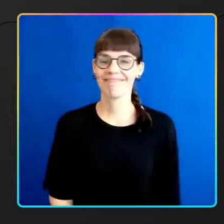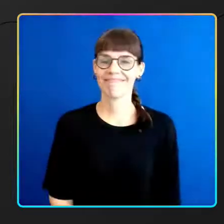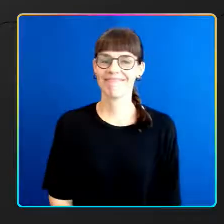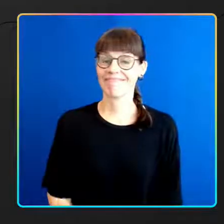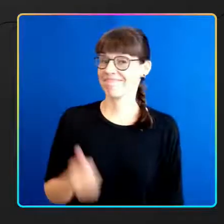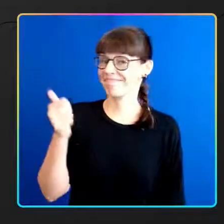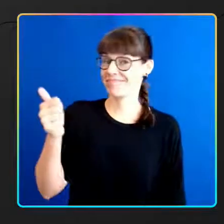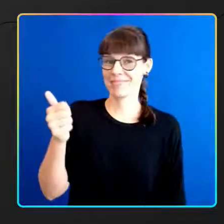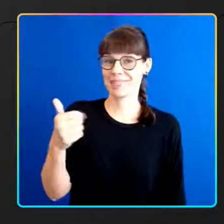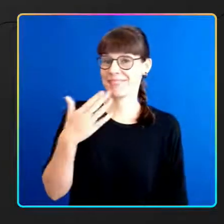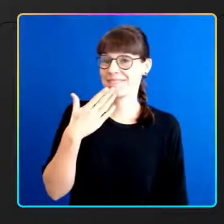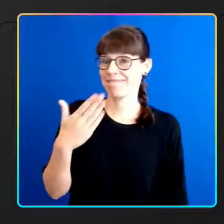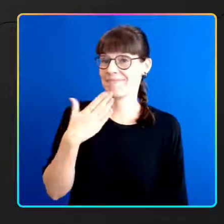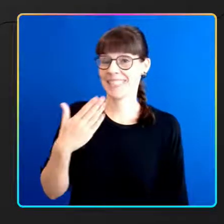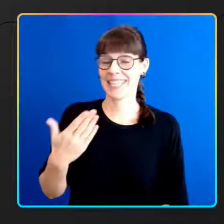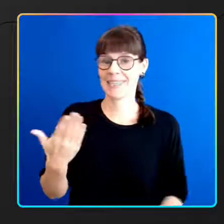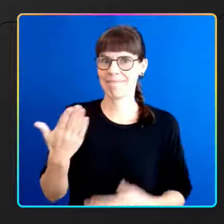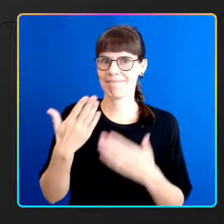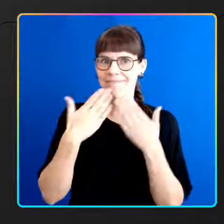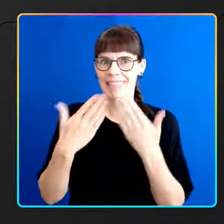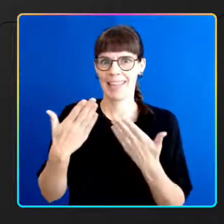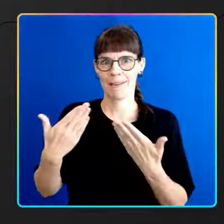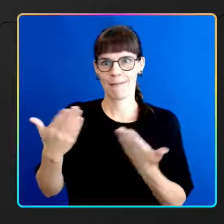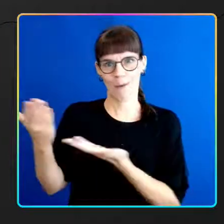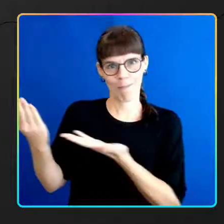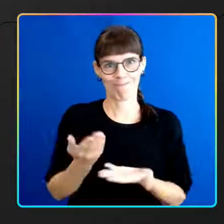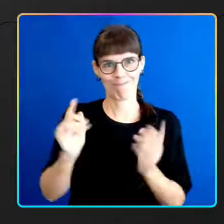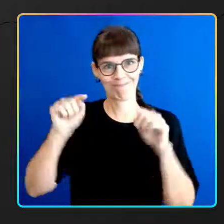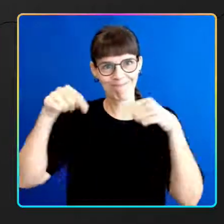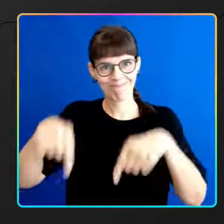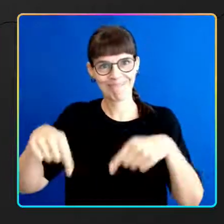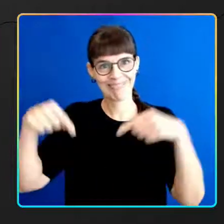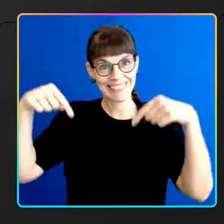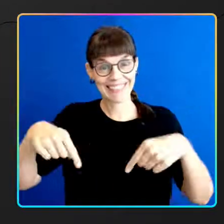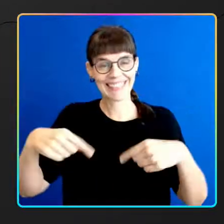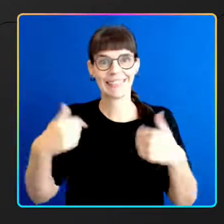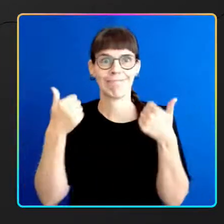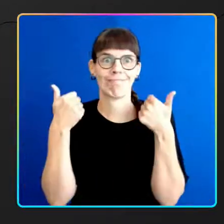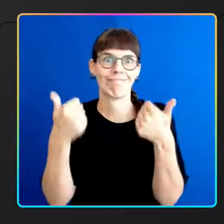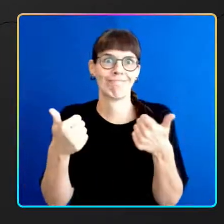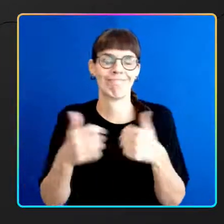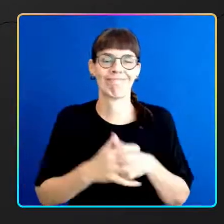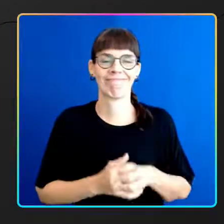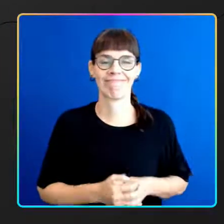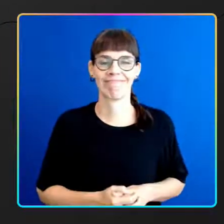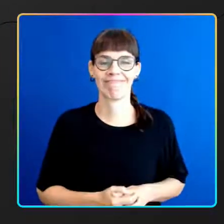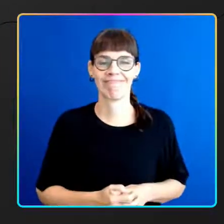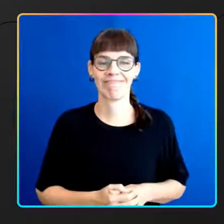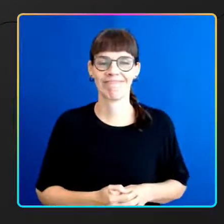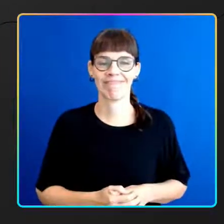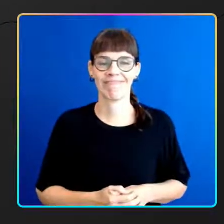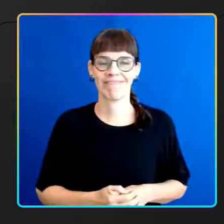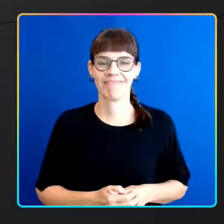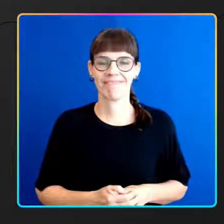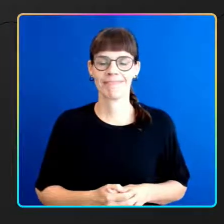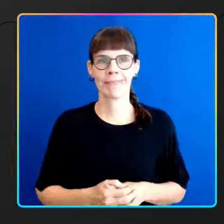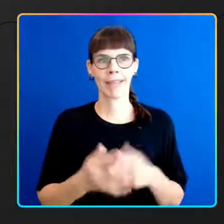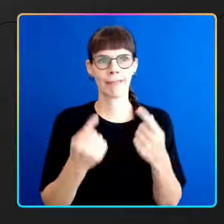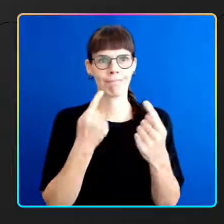Good, thank you. Thanks so much for having me here. That's really great to talk about